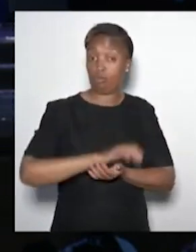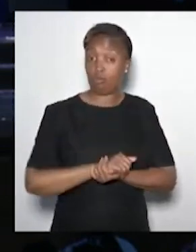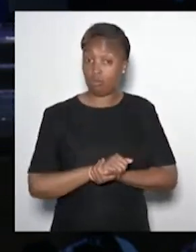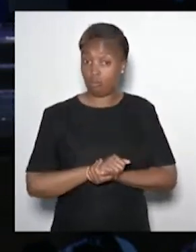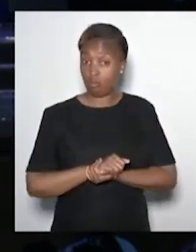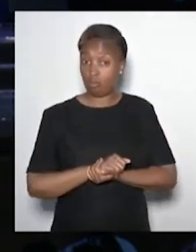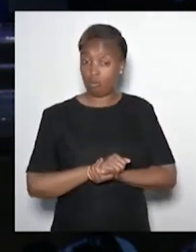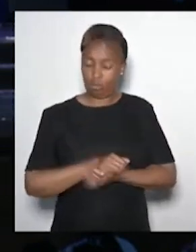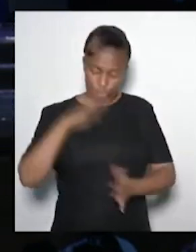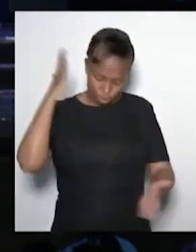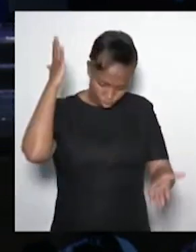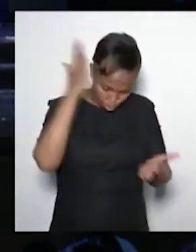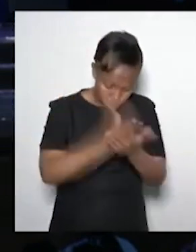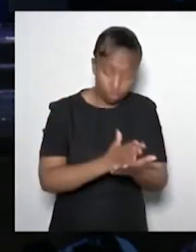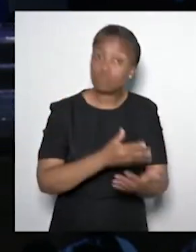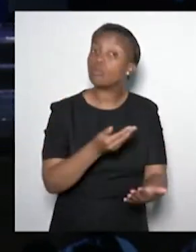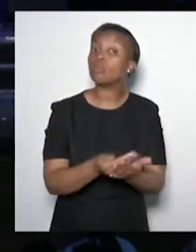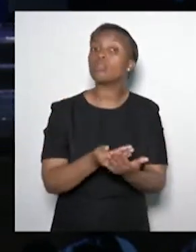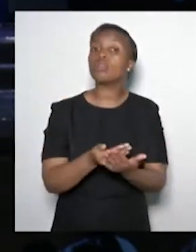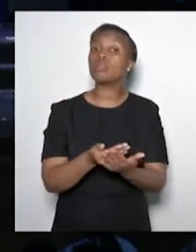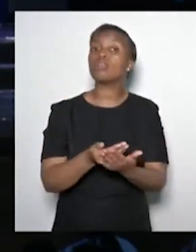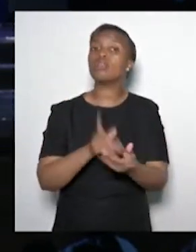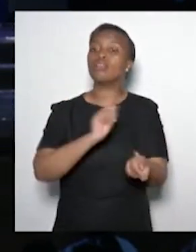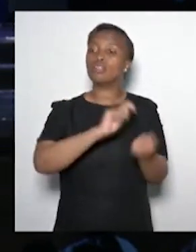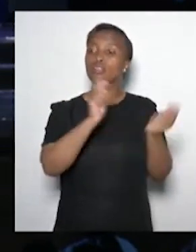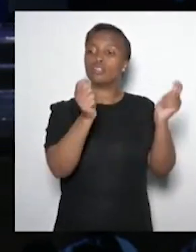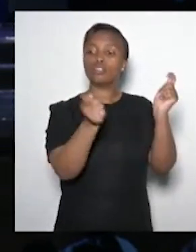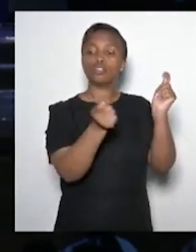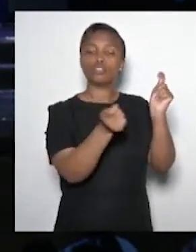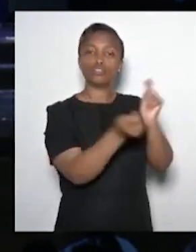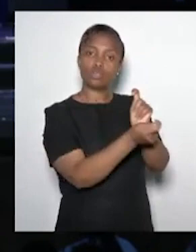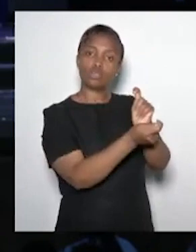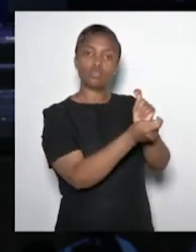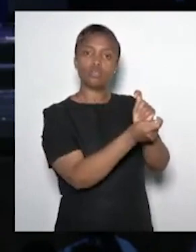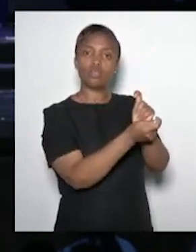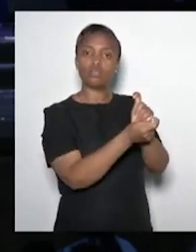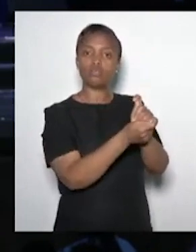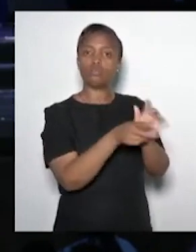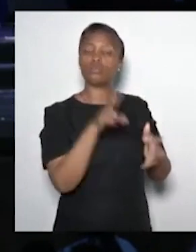you can be sure there will be transformation elsewhere.